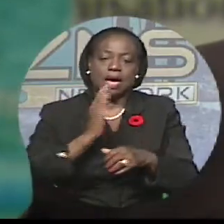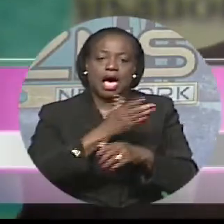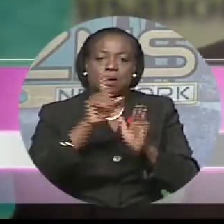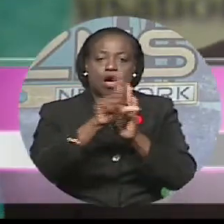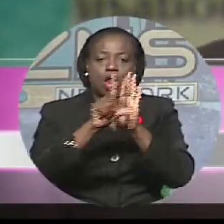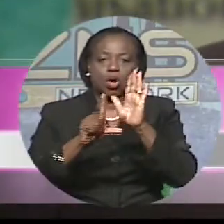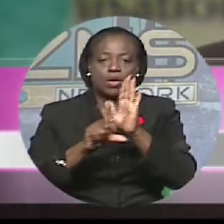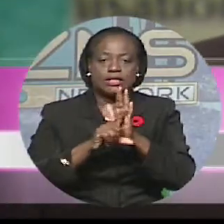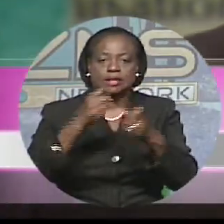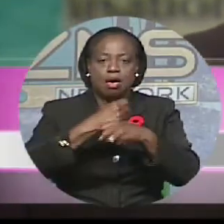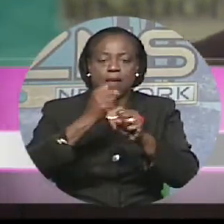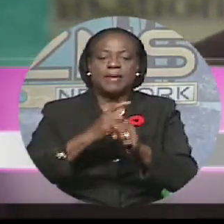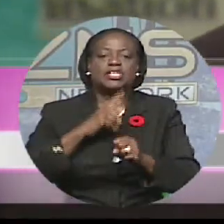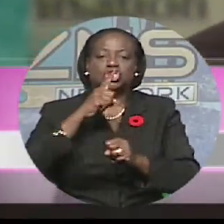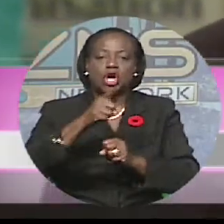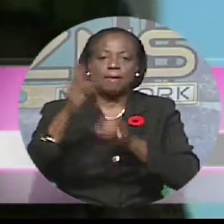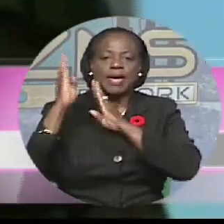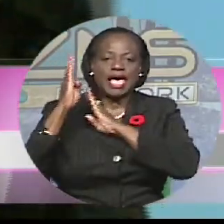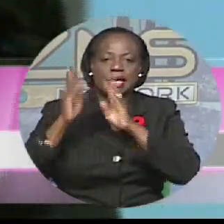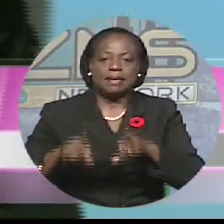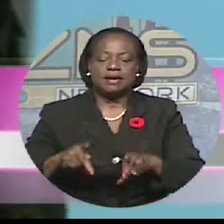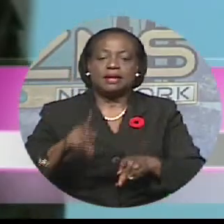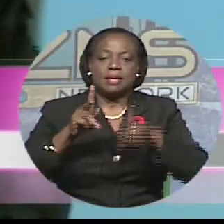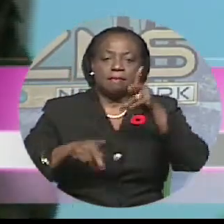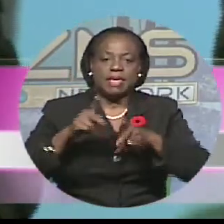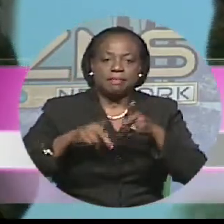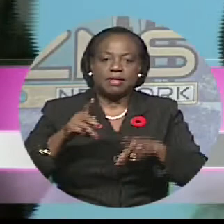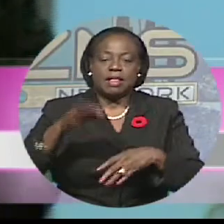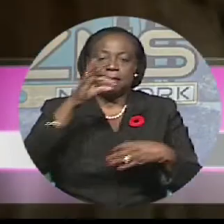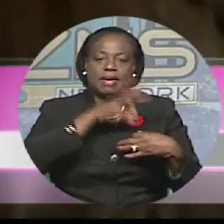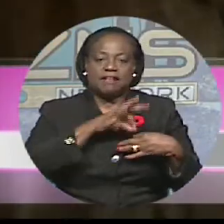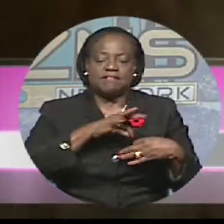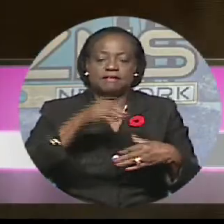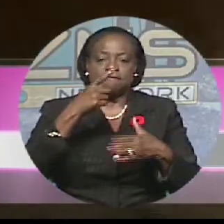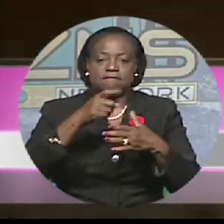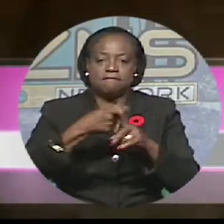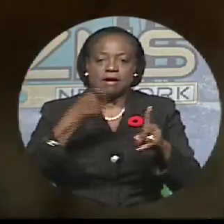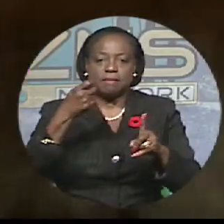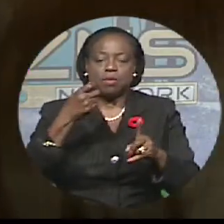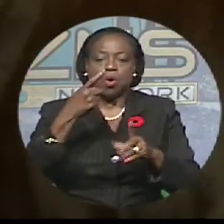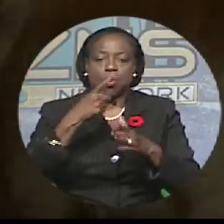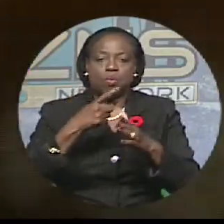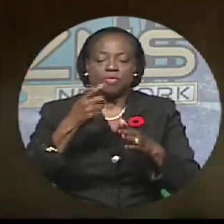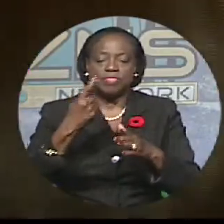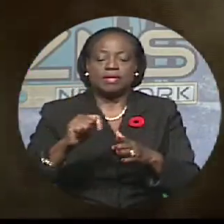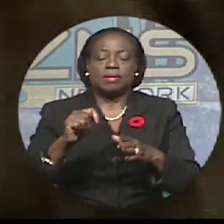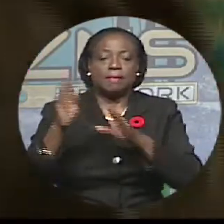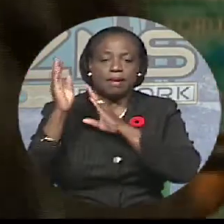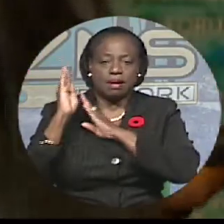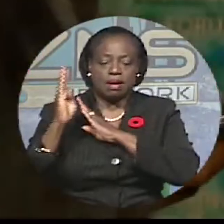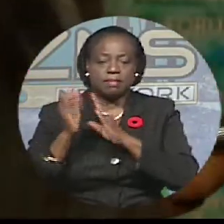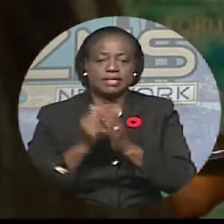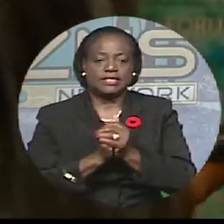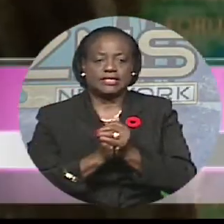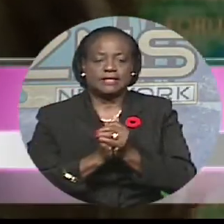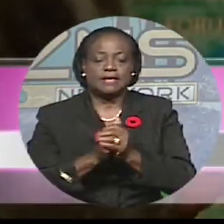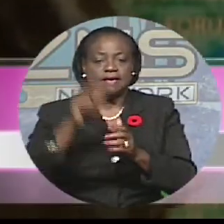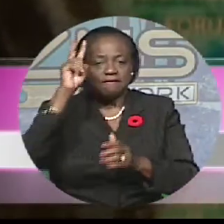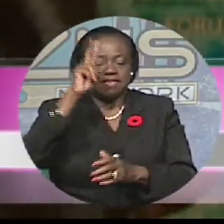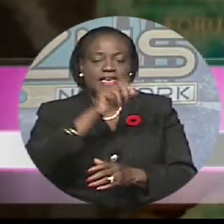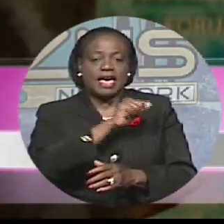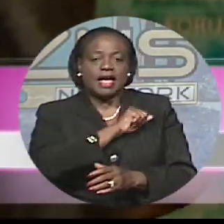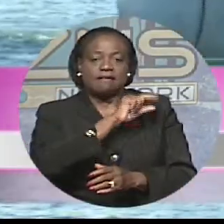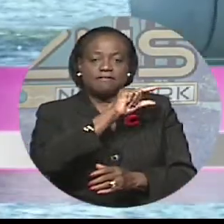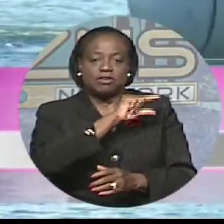Bahamian people benefit from what's in the Bahamas. A strong stance taken by Minister of Agriculture and Marine Resources V. Alfred Gray,